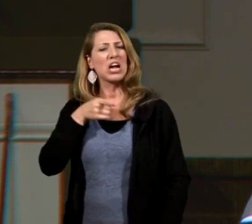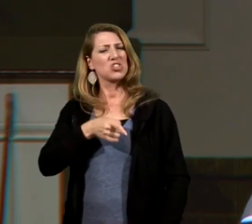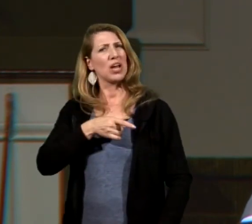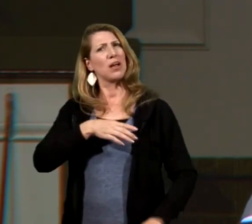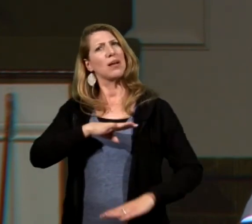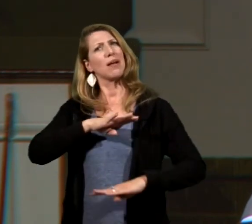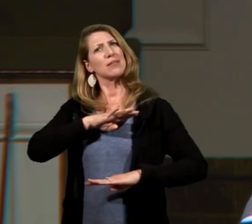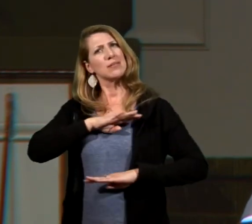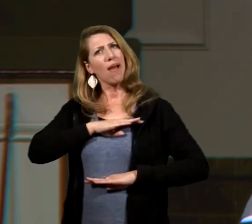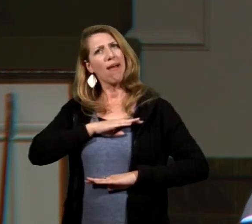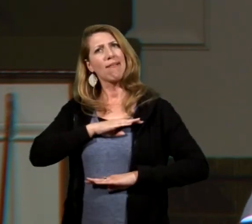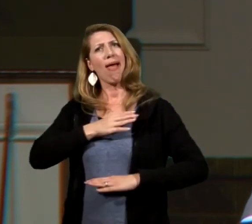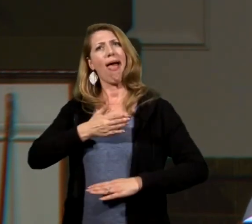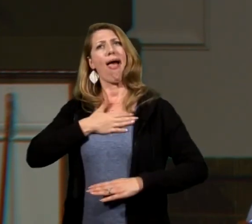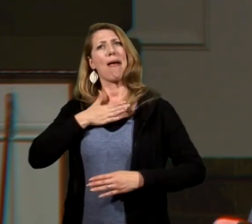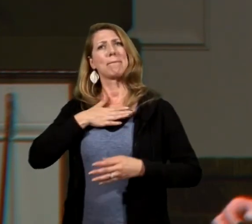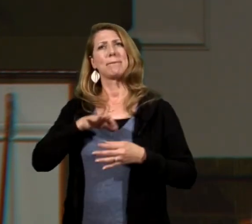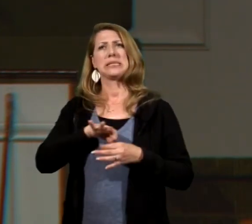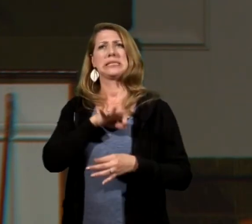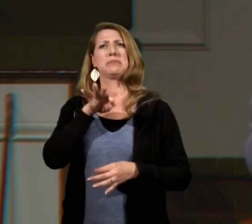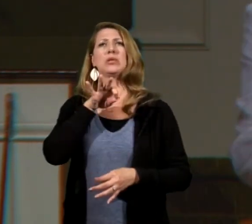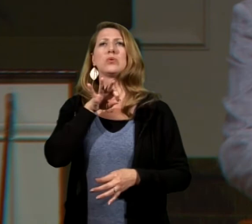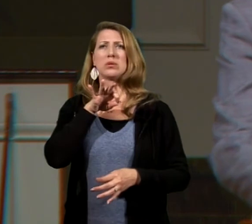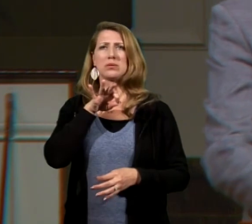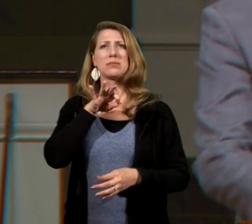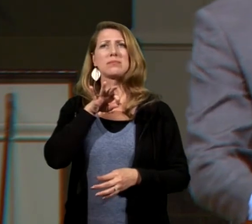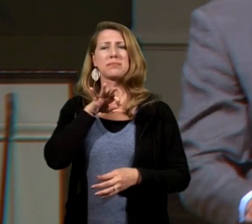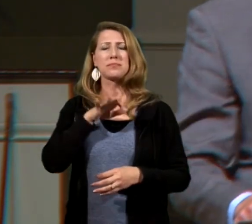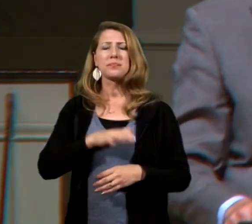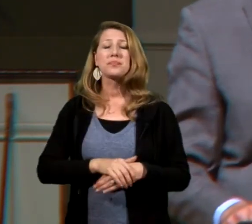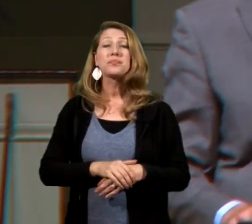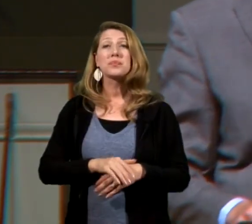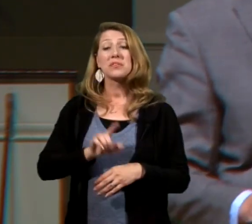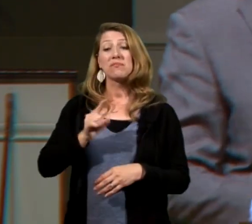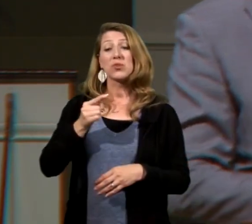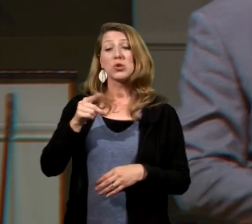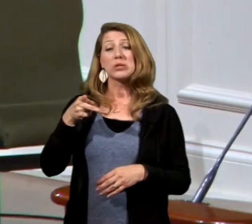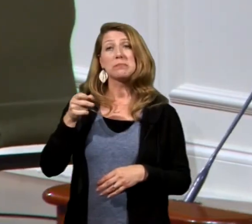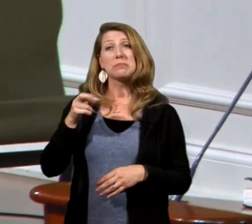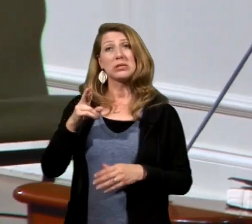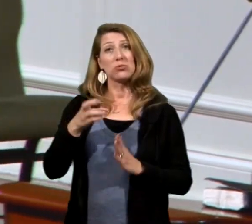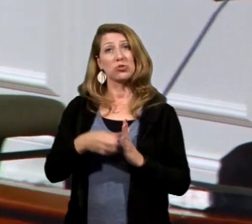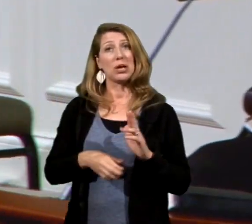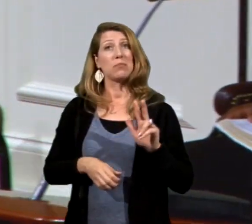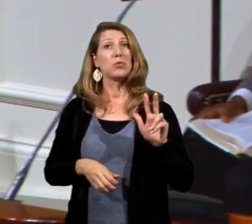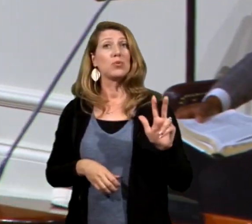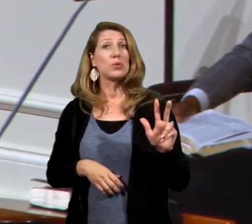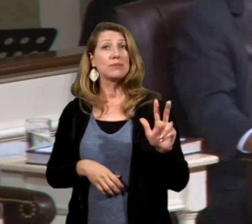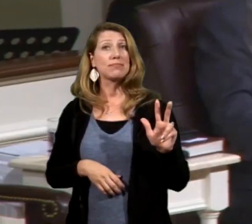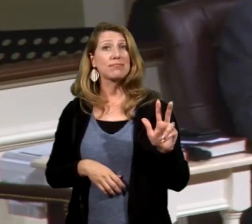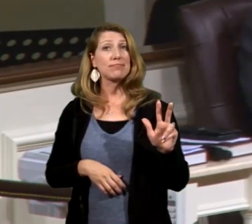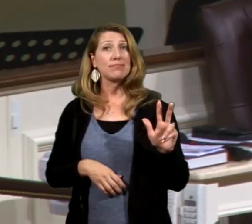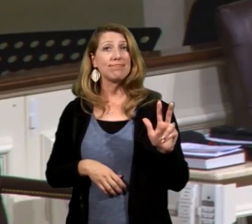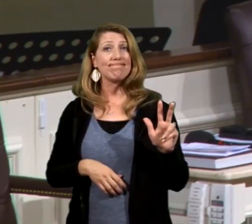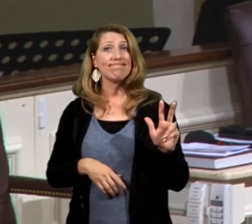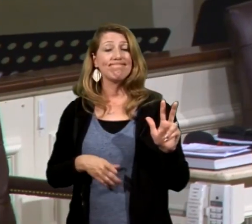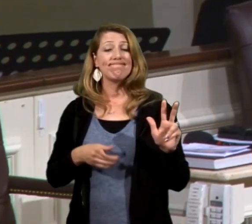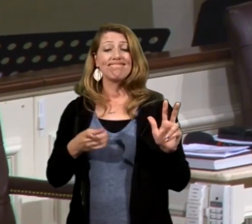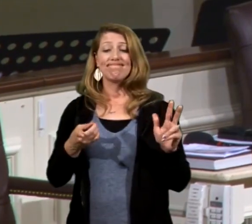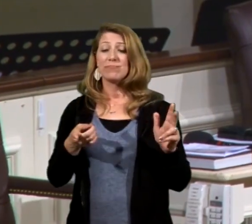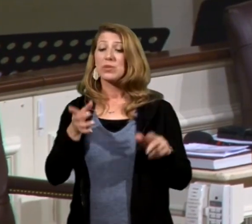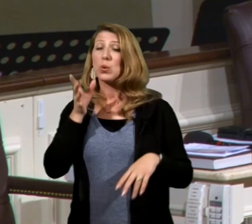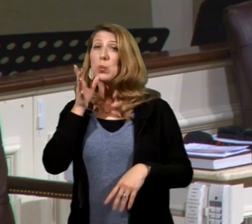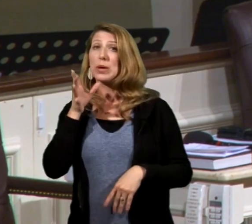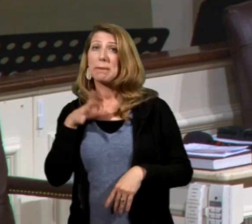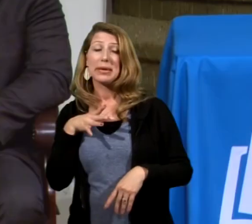contented spirit. The Bible tells us in the book of 1 Peter chapter 3 that in comparing a lady,